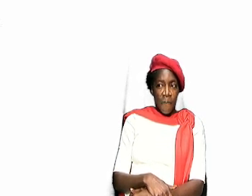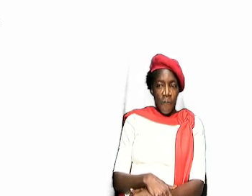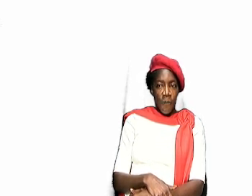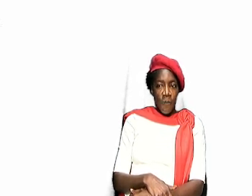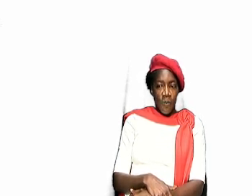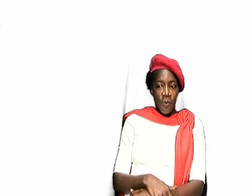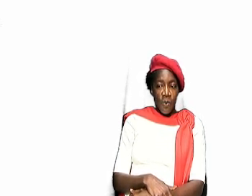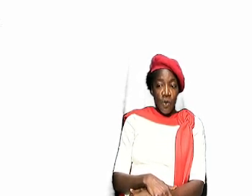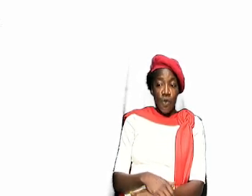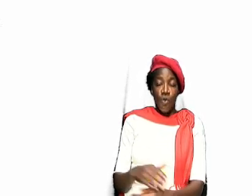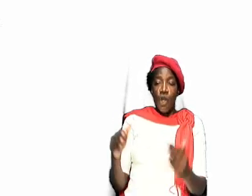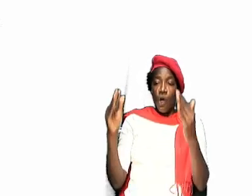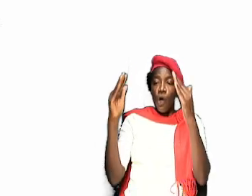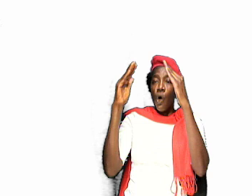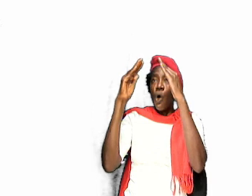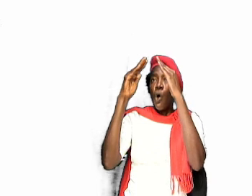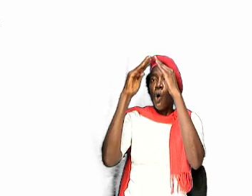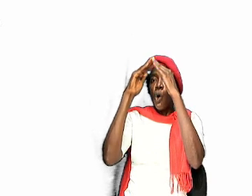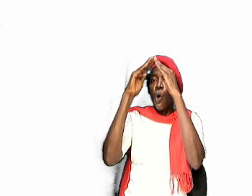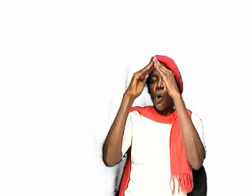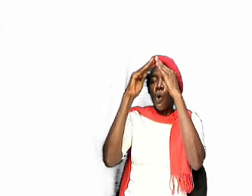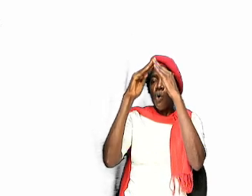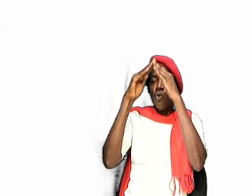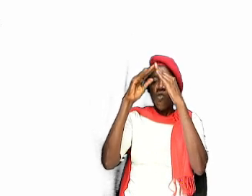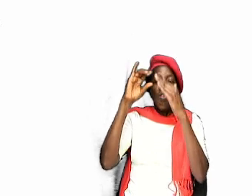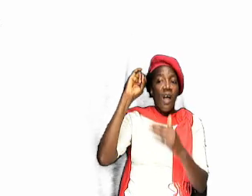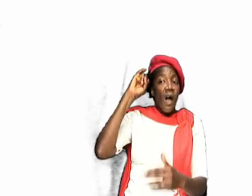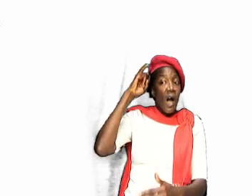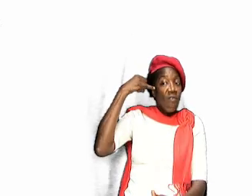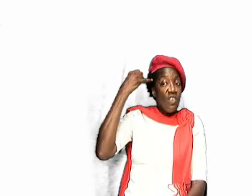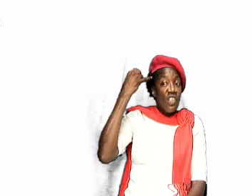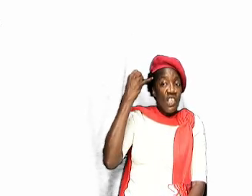the house of Jonathan